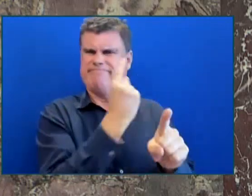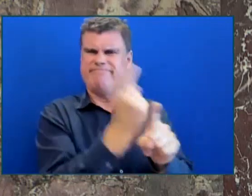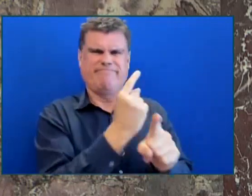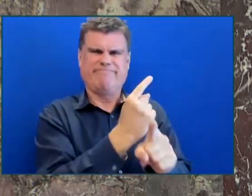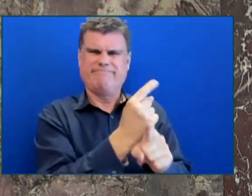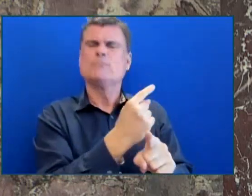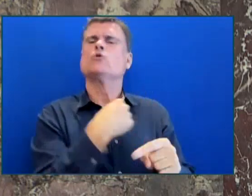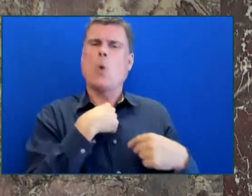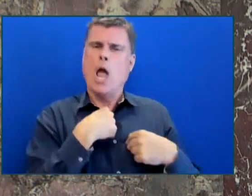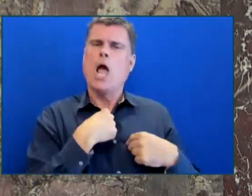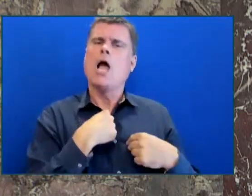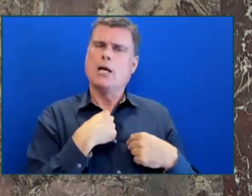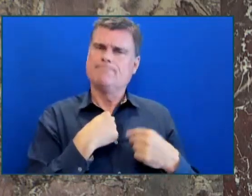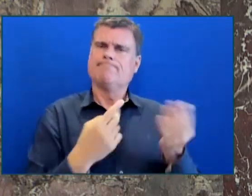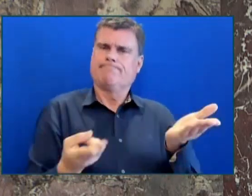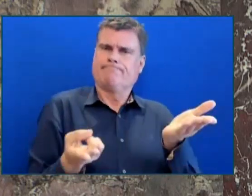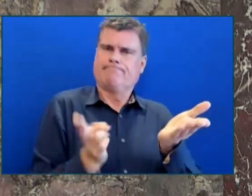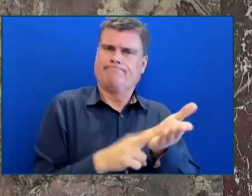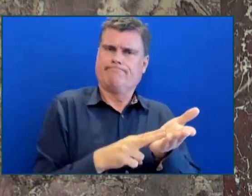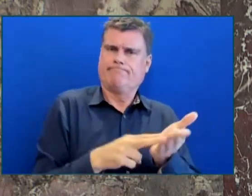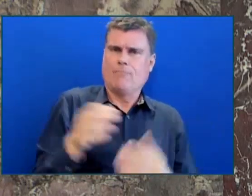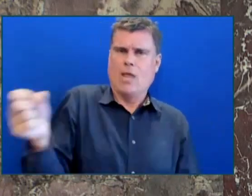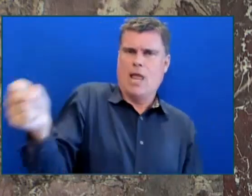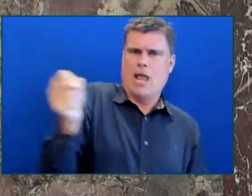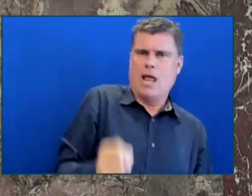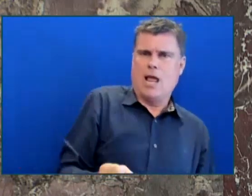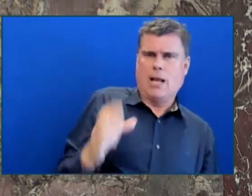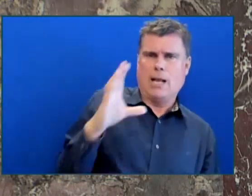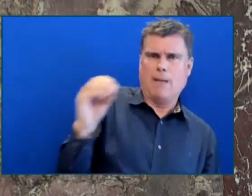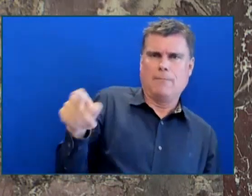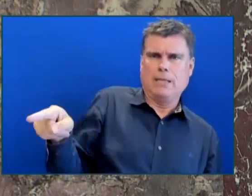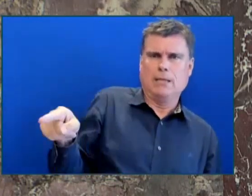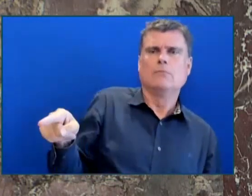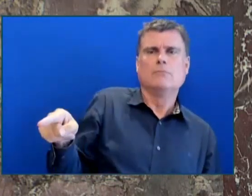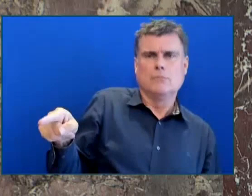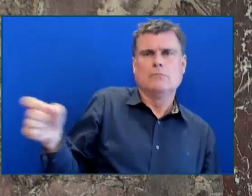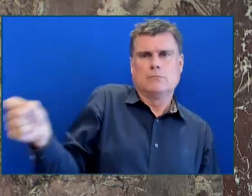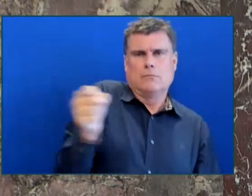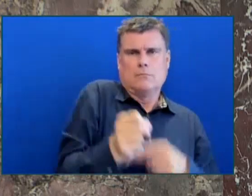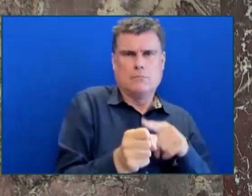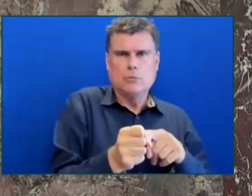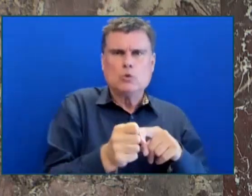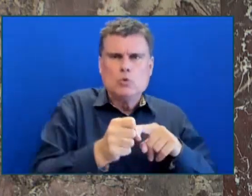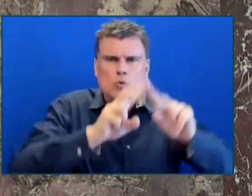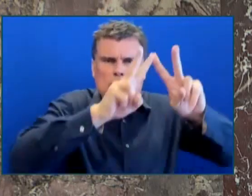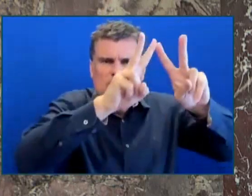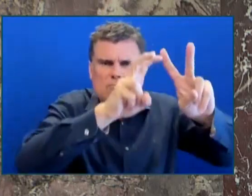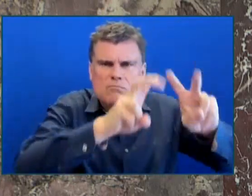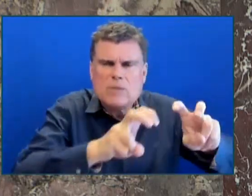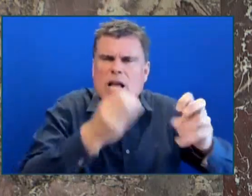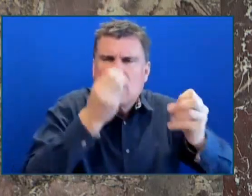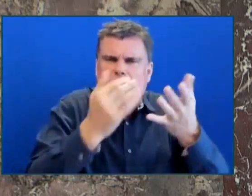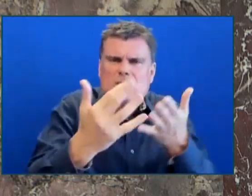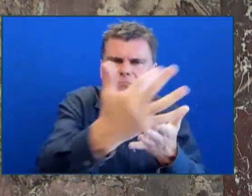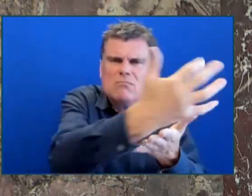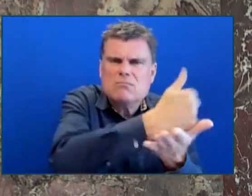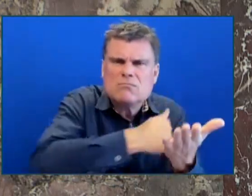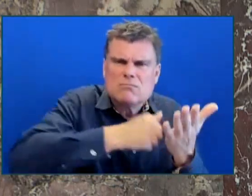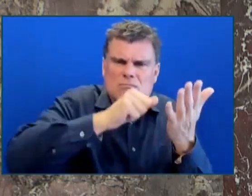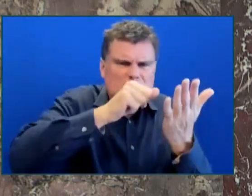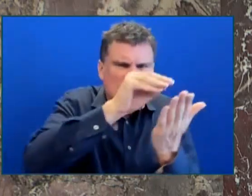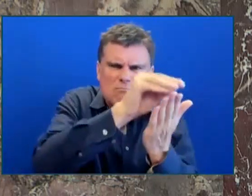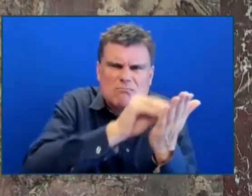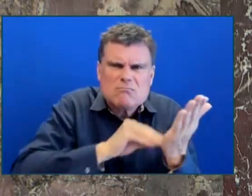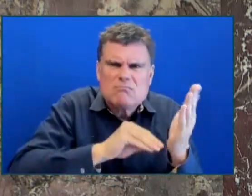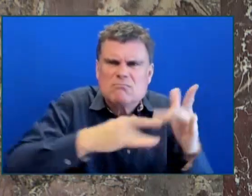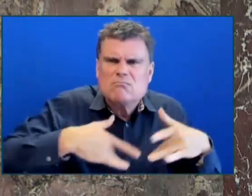devices, to secure databases, to collect the information, to do the investigation to a forensic standard so we could release